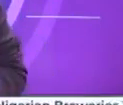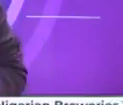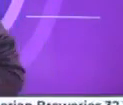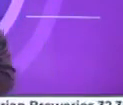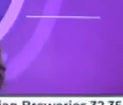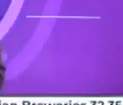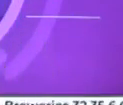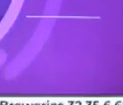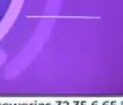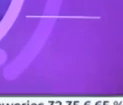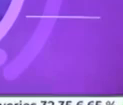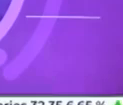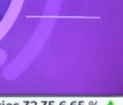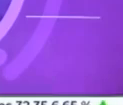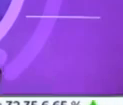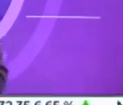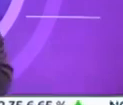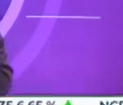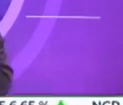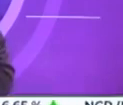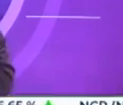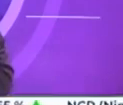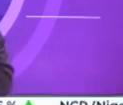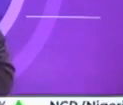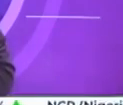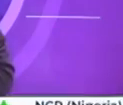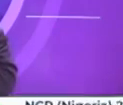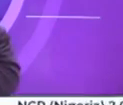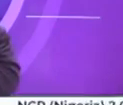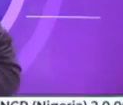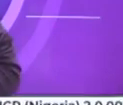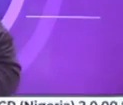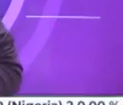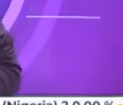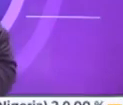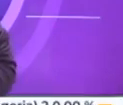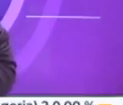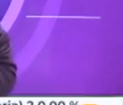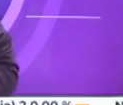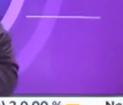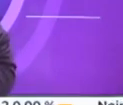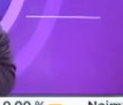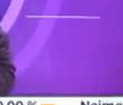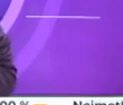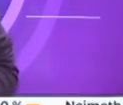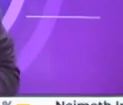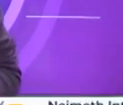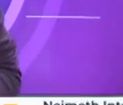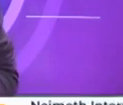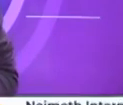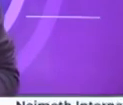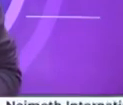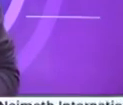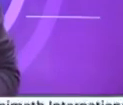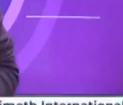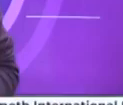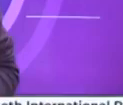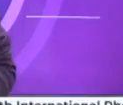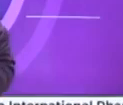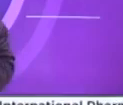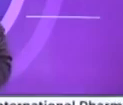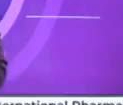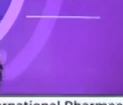you, Priska. Priska, how are you? I'm well. Before we go to the park, because this is a good